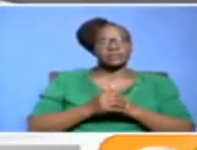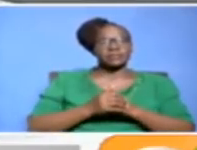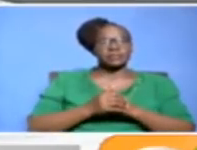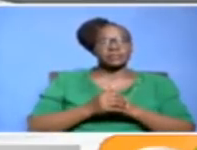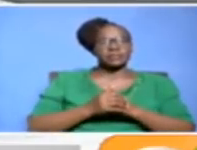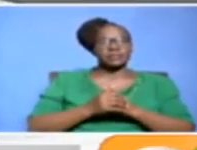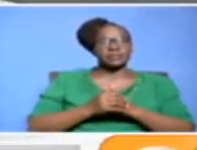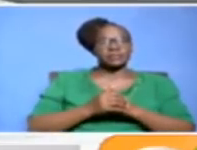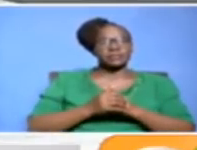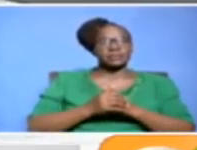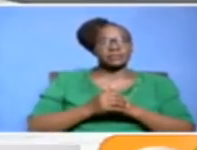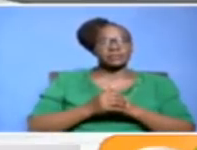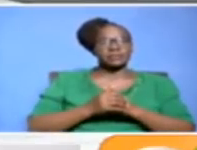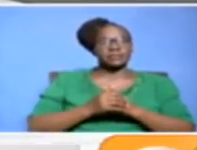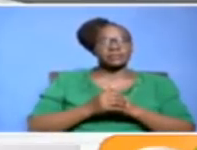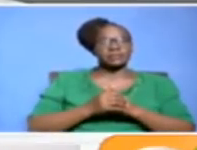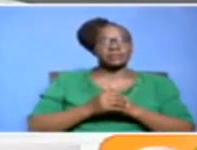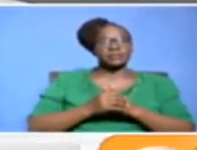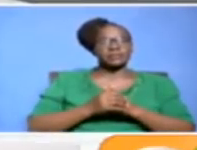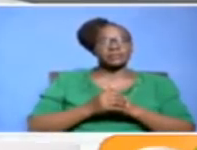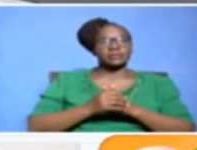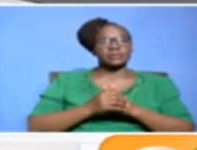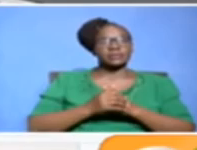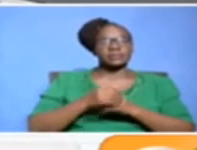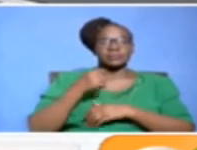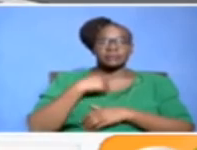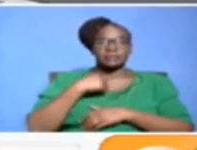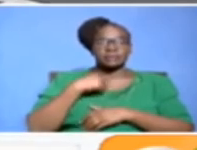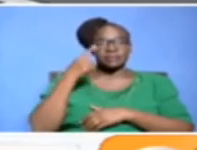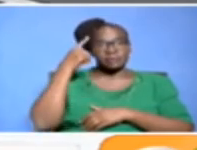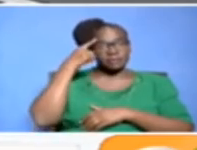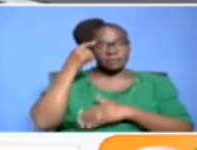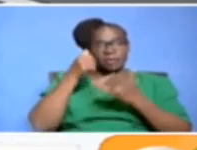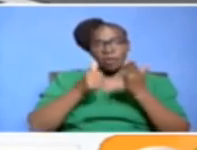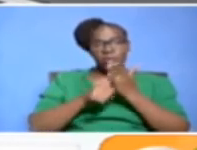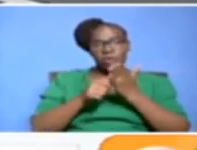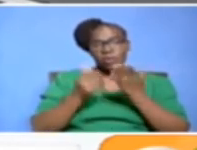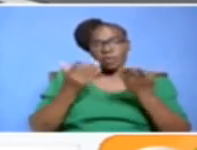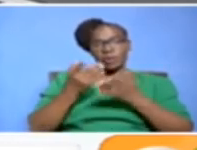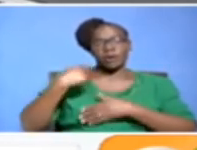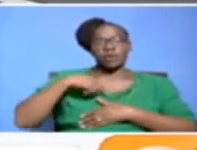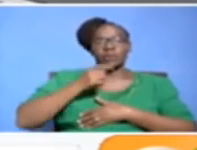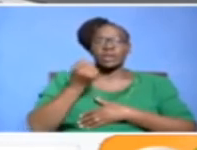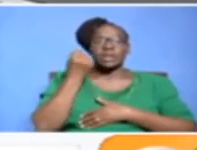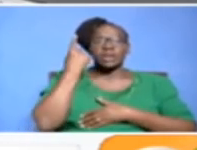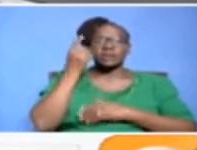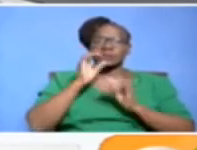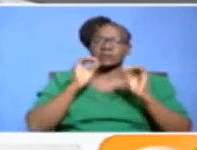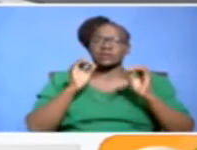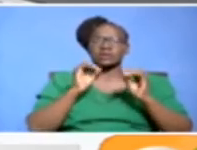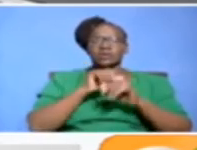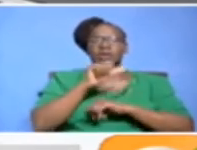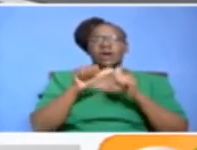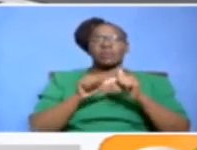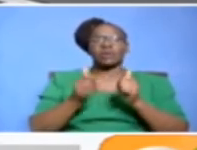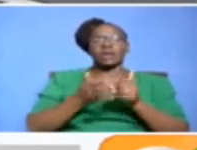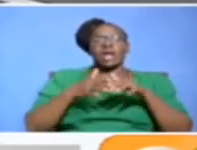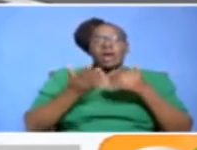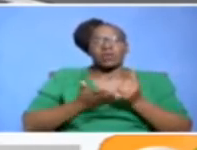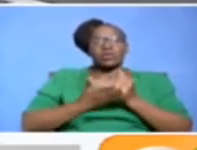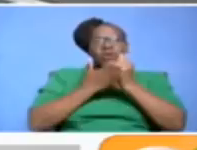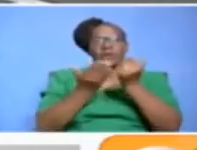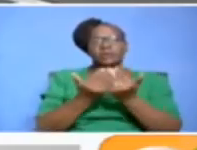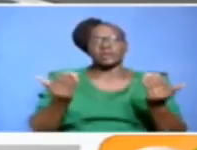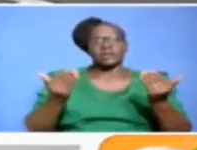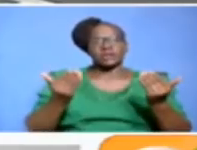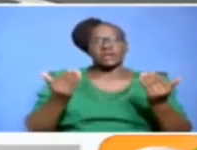you think about it. They're still kids. Yeah. I think our main problem is that we do not understand when it comes to a child how just to deal with a child.